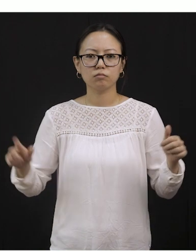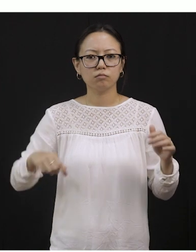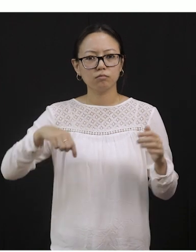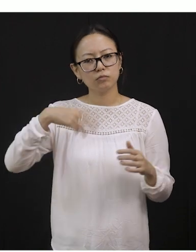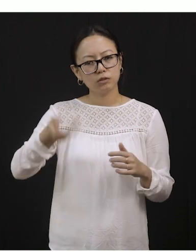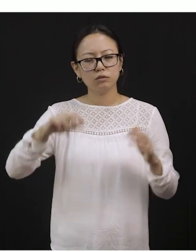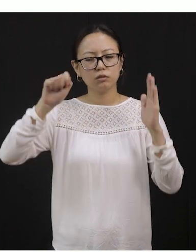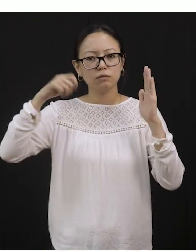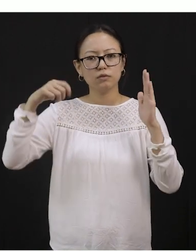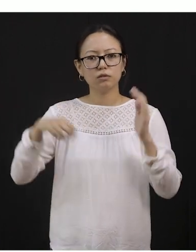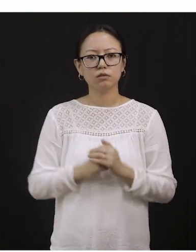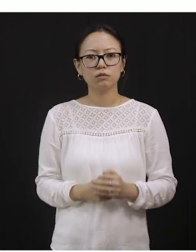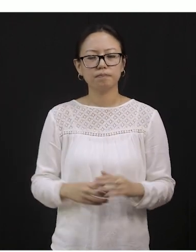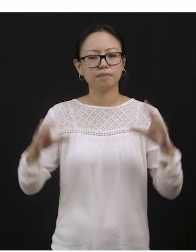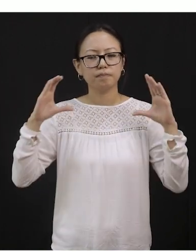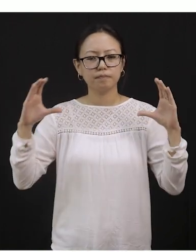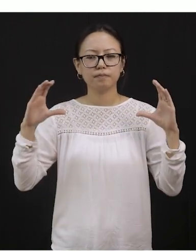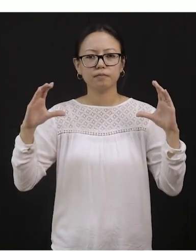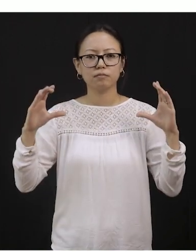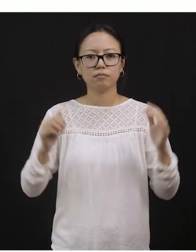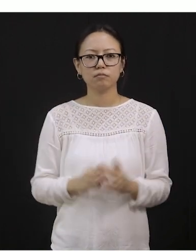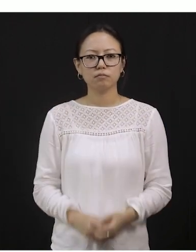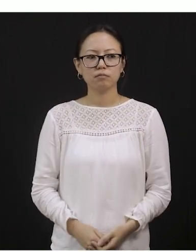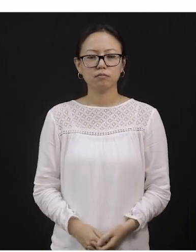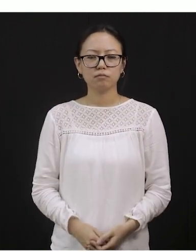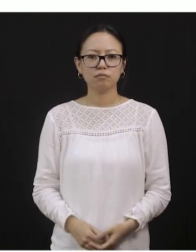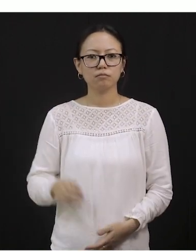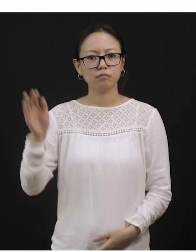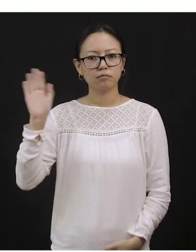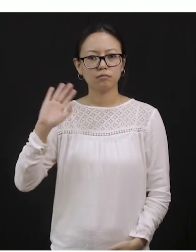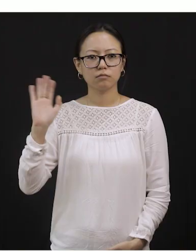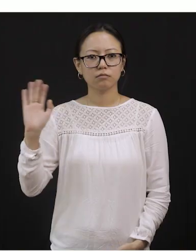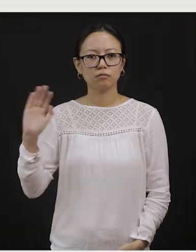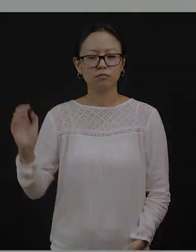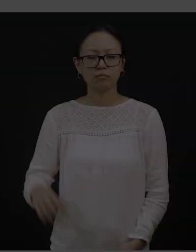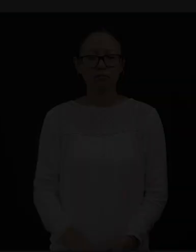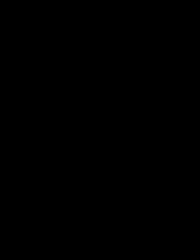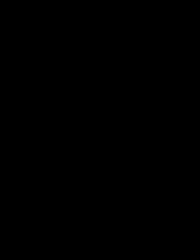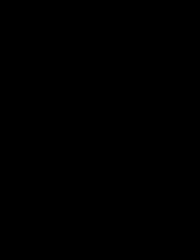video. Till then, you please take care of yourself and bye-bye.